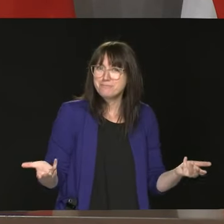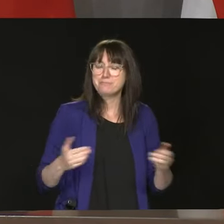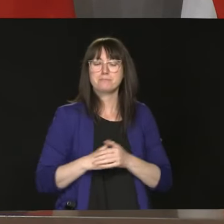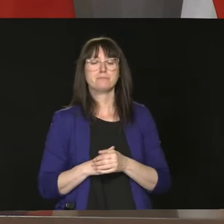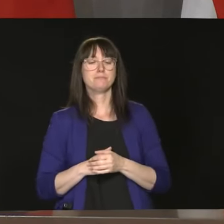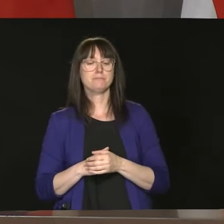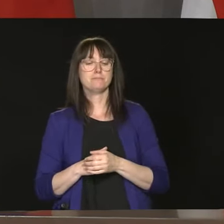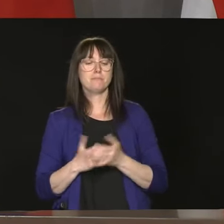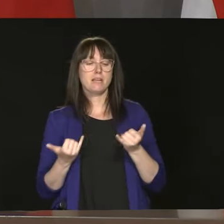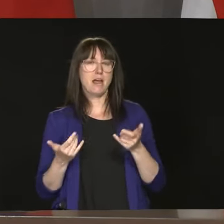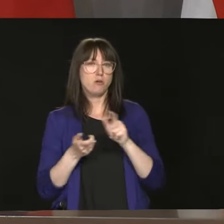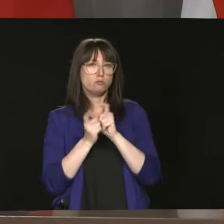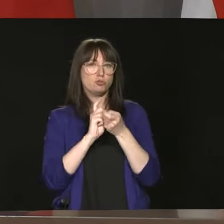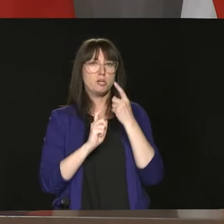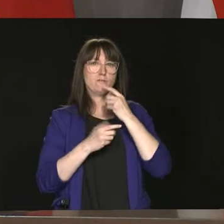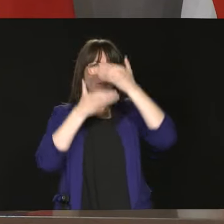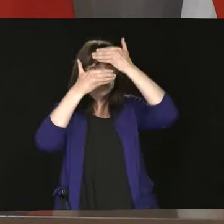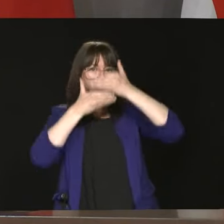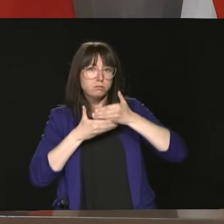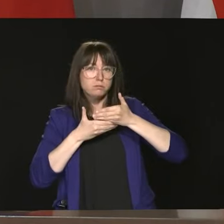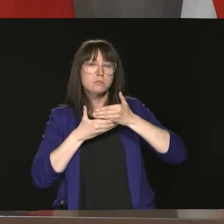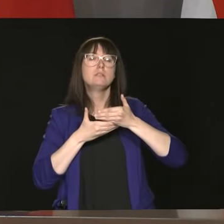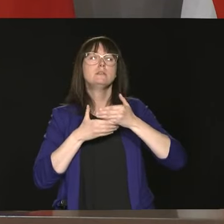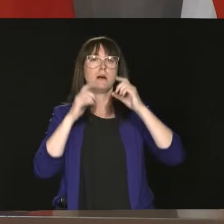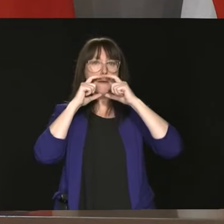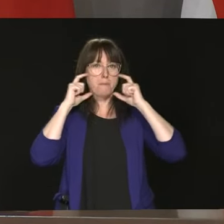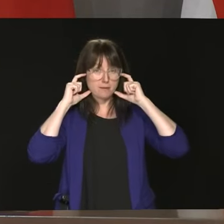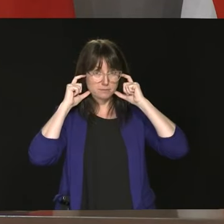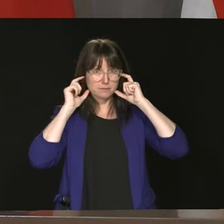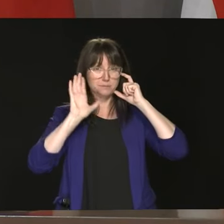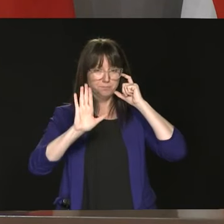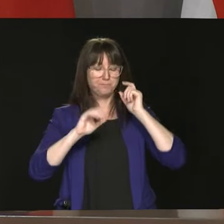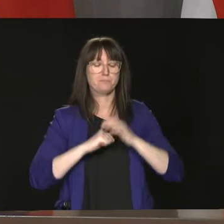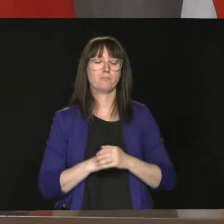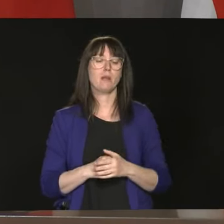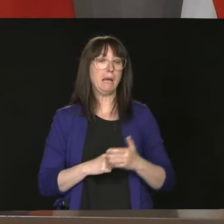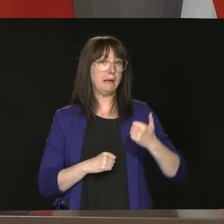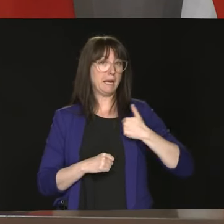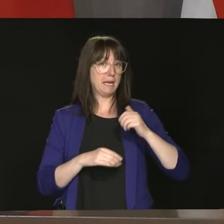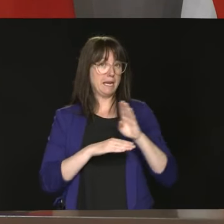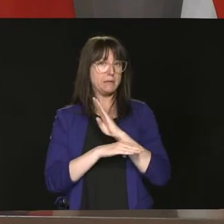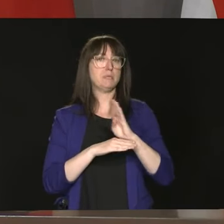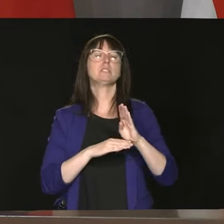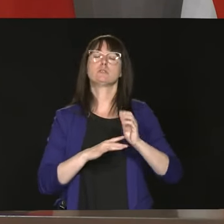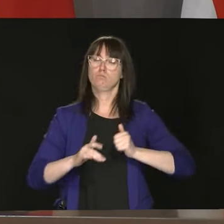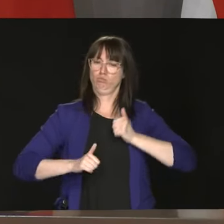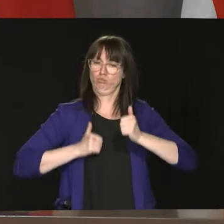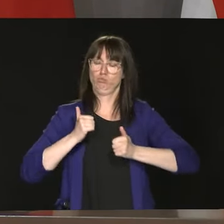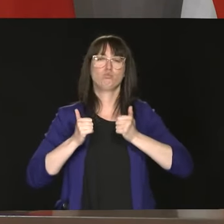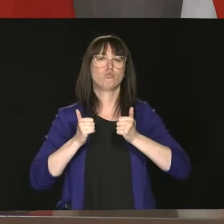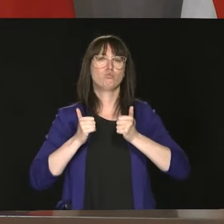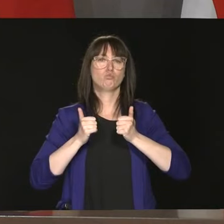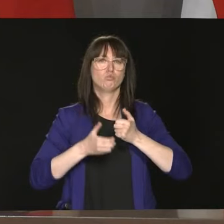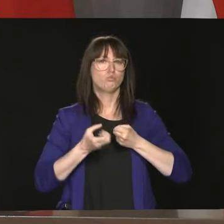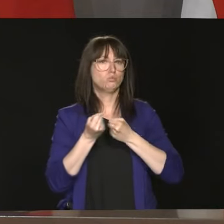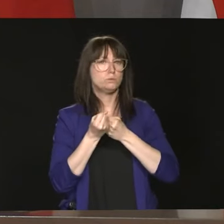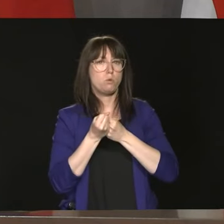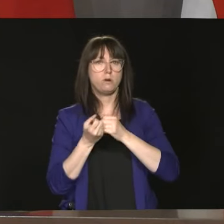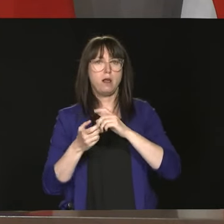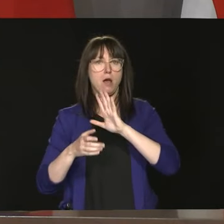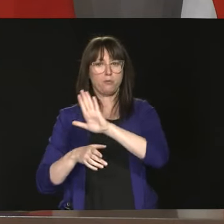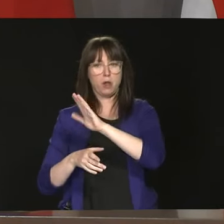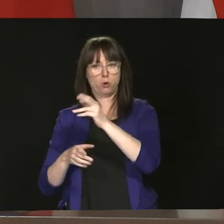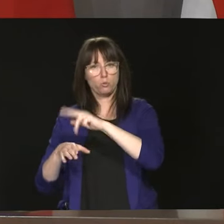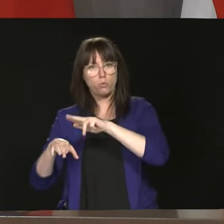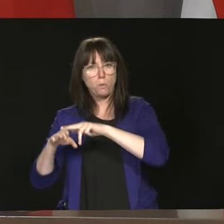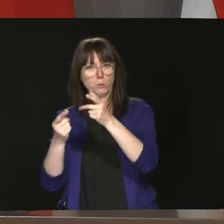shields and masks. Canadian manufacturers have stepped up in difficult times to retool in the fight against COVID-19.